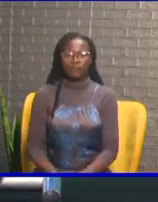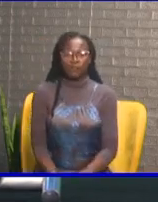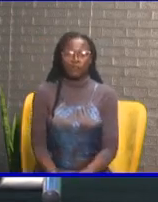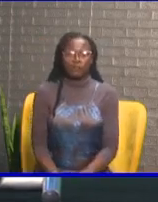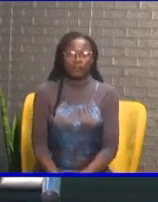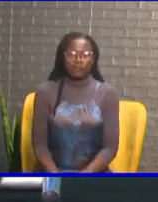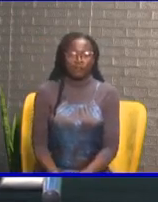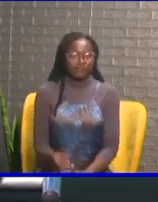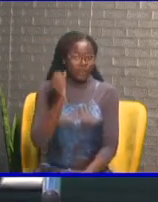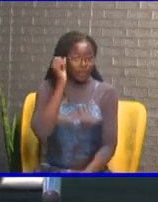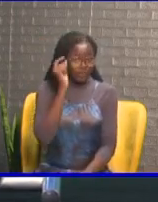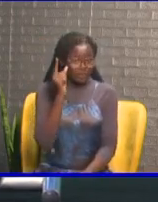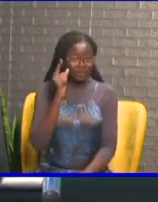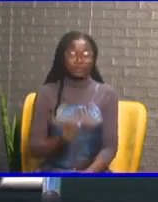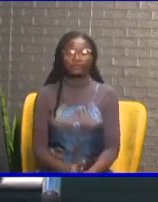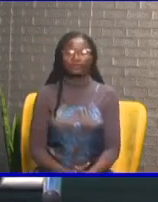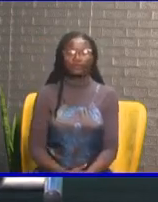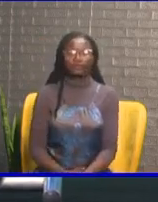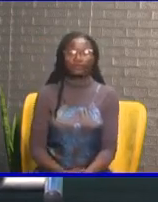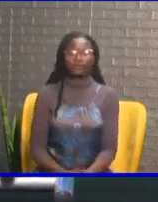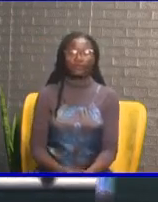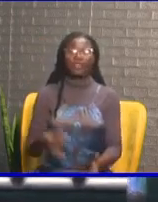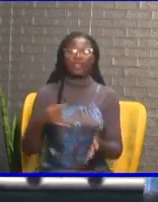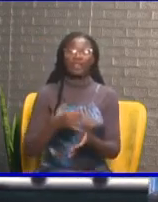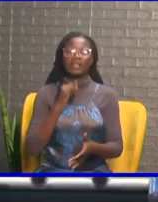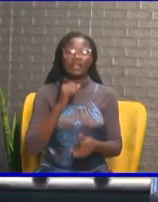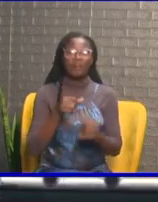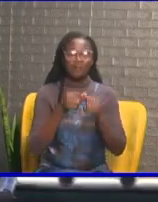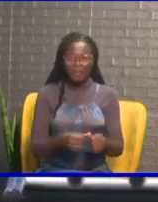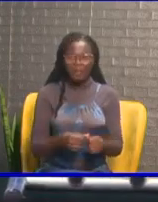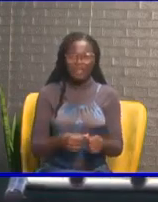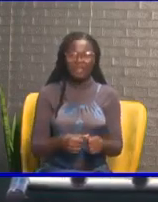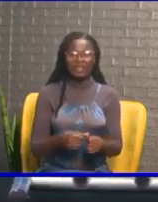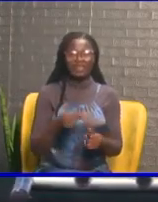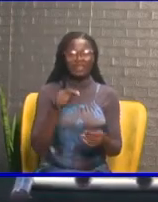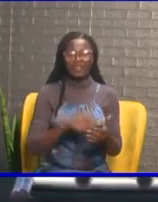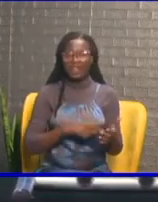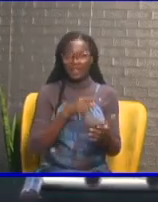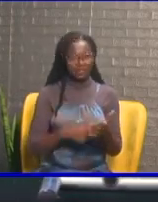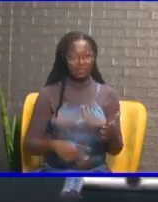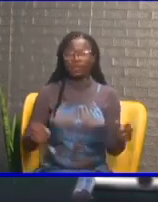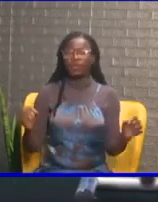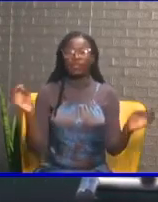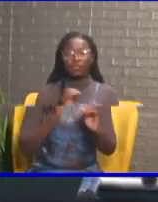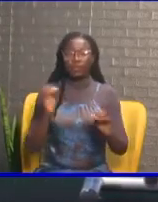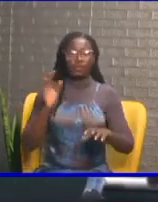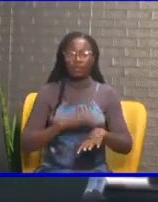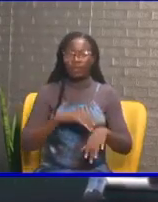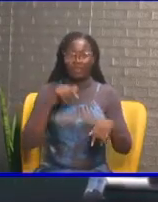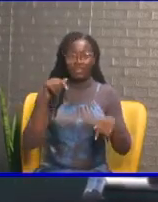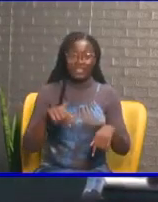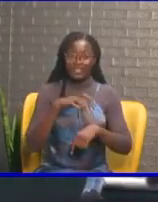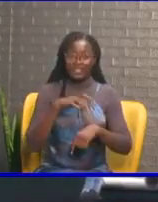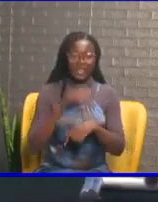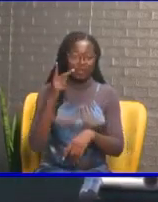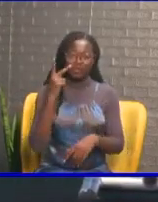Are you following what I'm saying here? That it is permanently purged. Nobody on this earth will see you again and